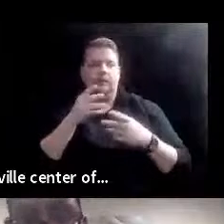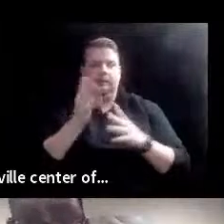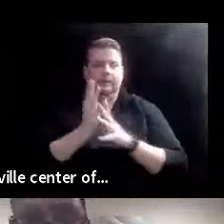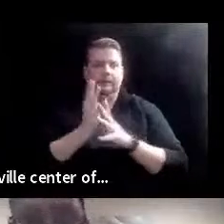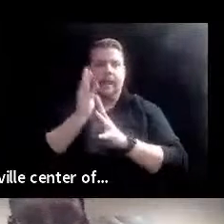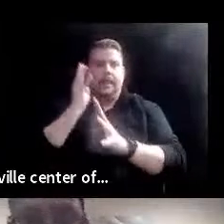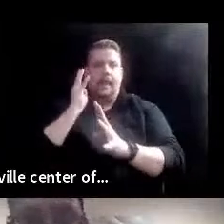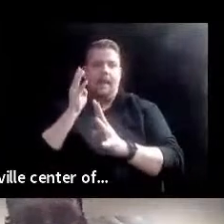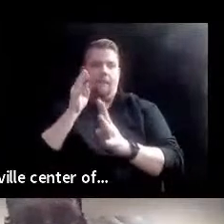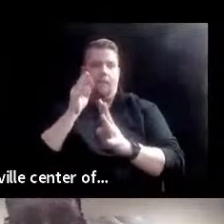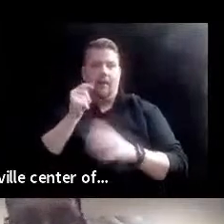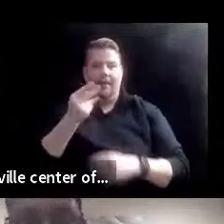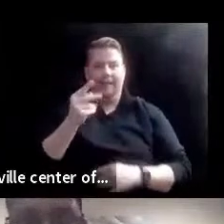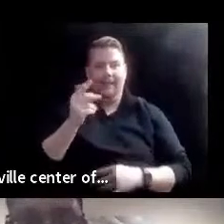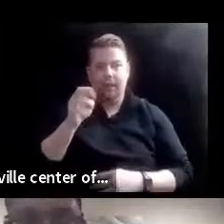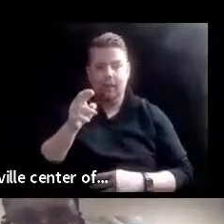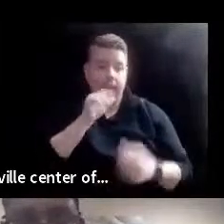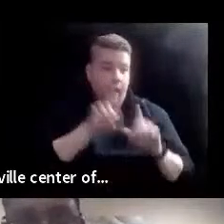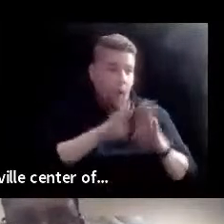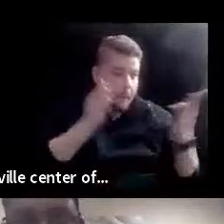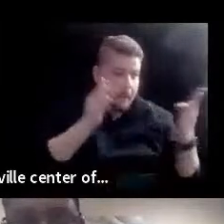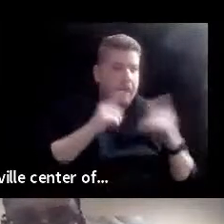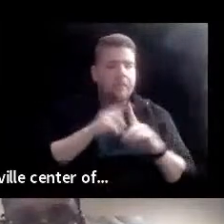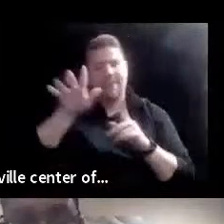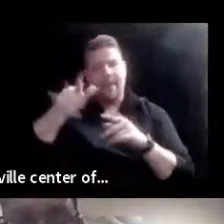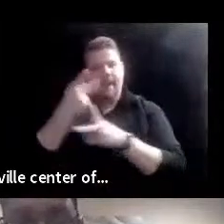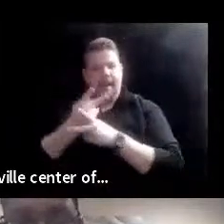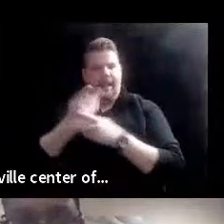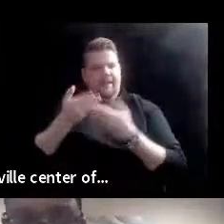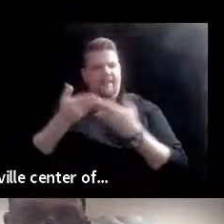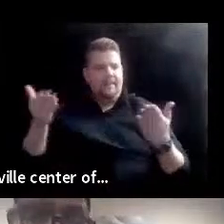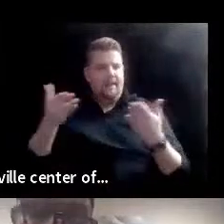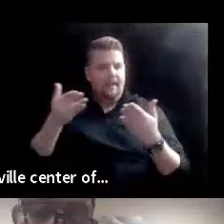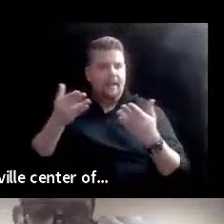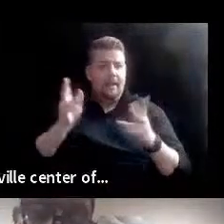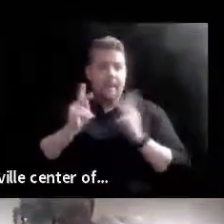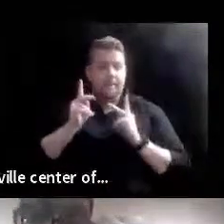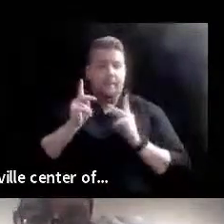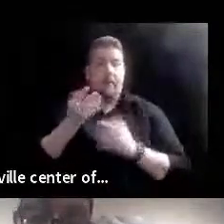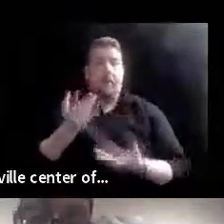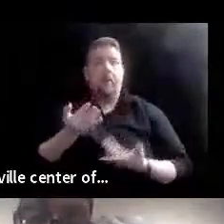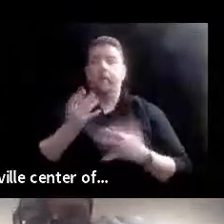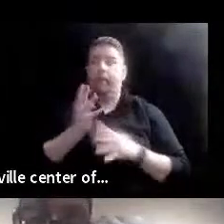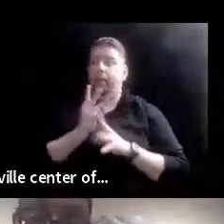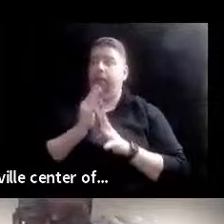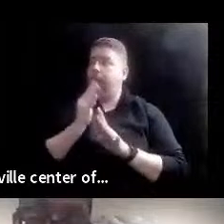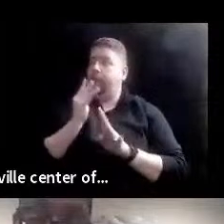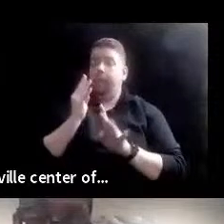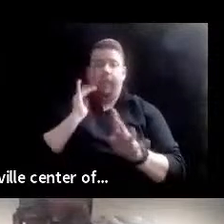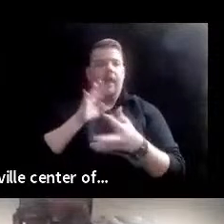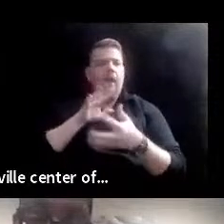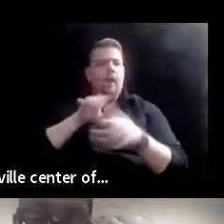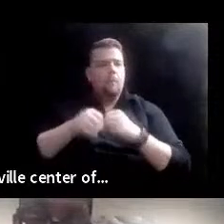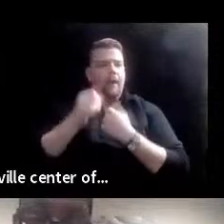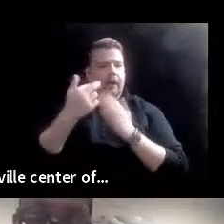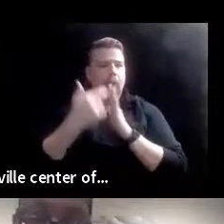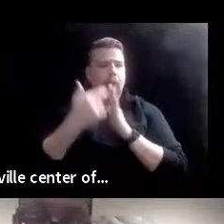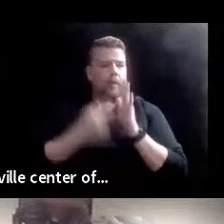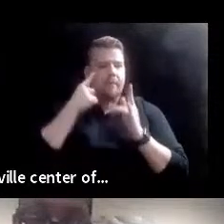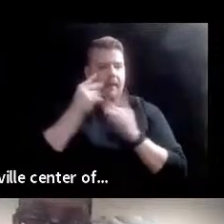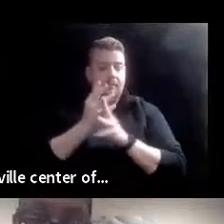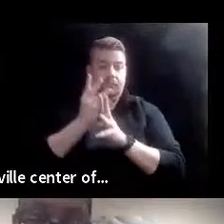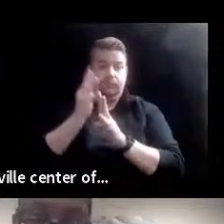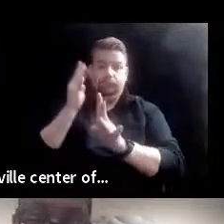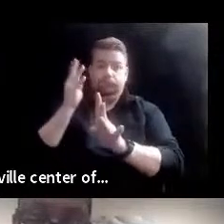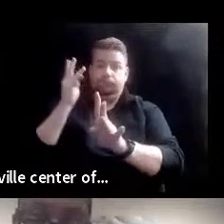theater, not the theaters are open, but that type of idea. People aren't standing in line and violating the rules because they're stretched